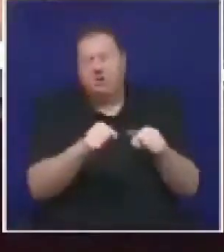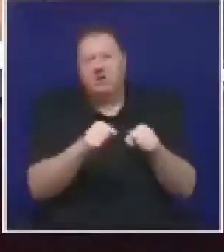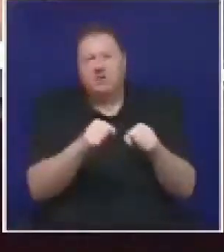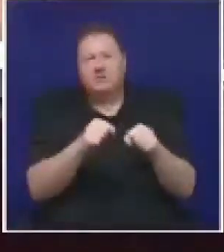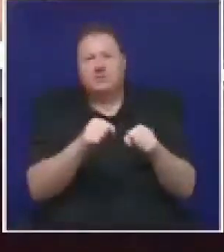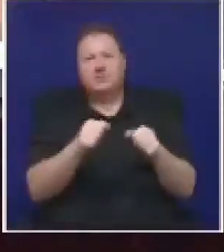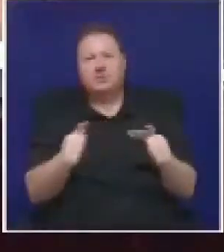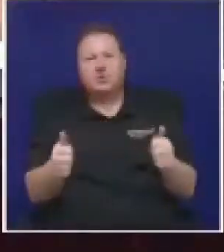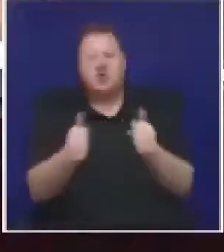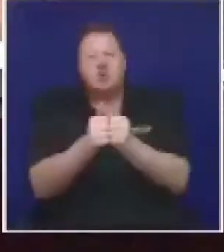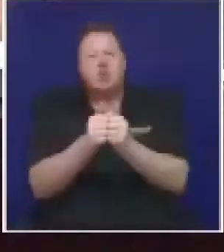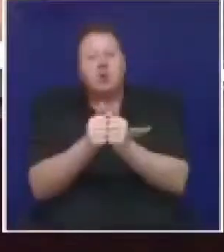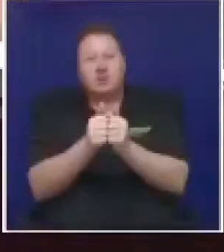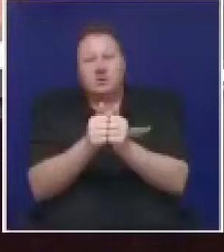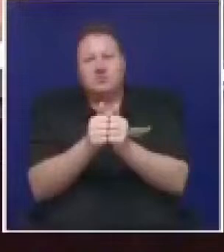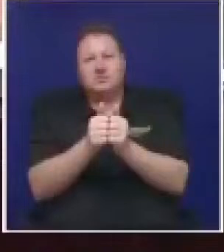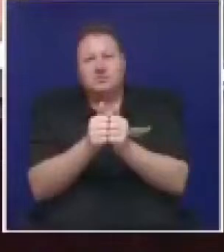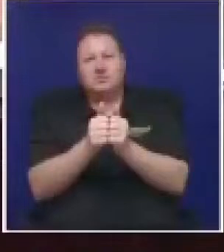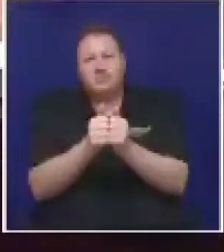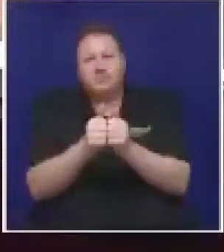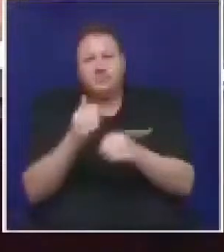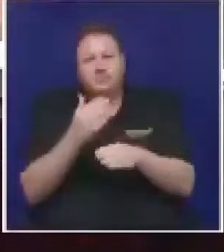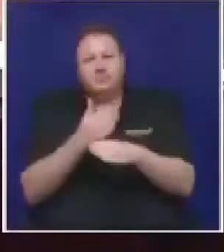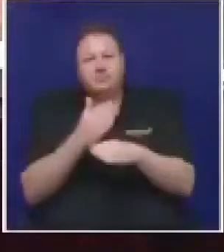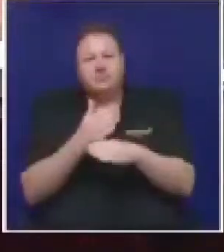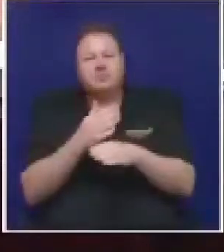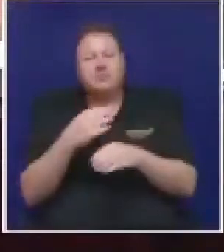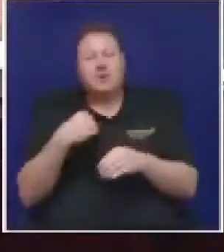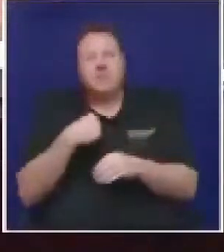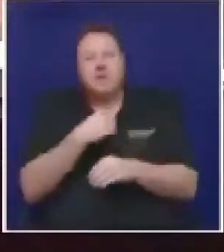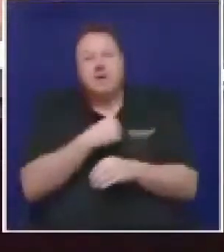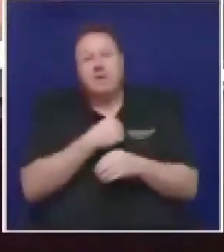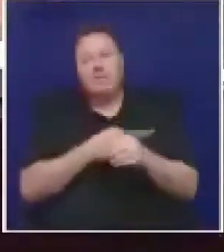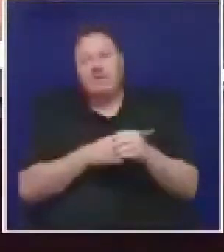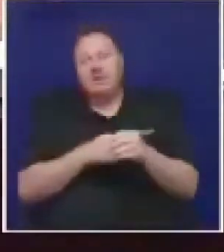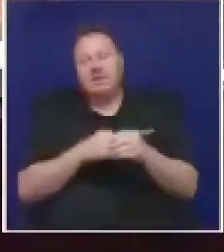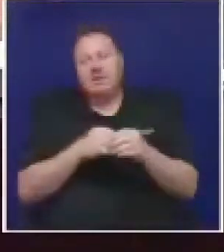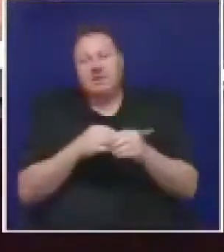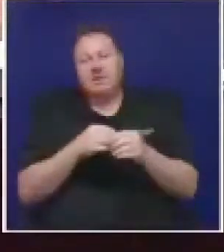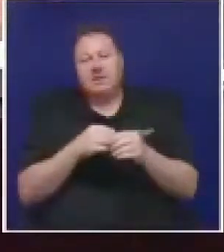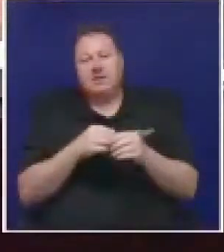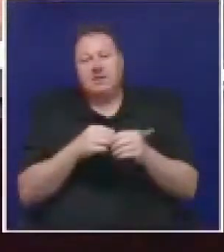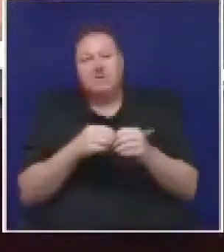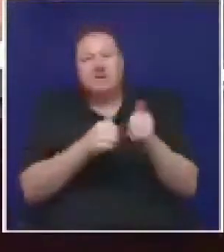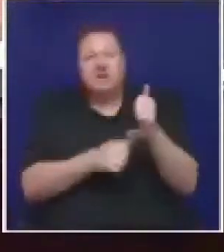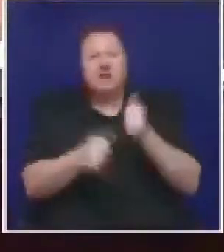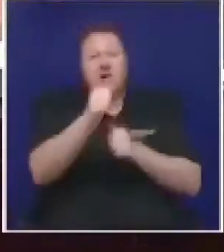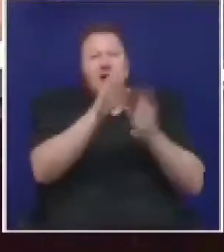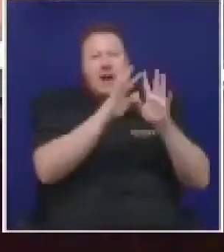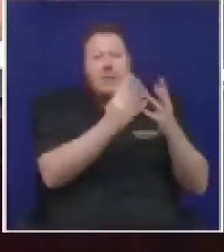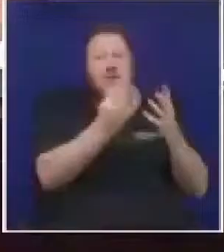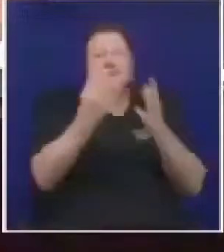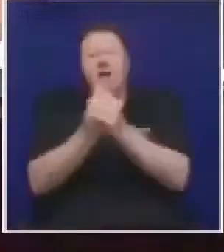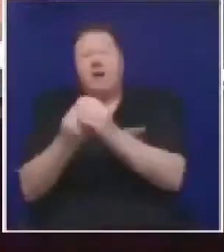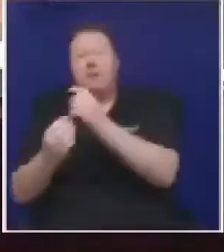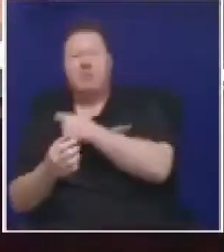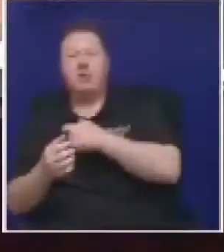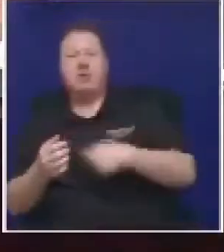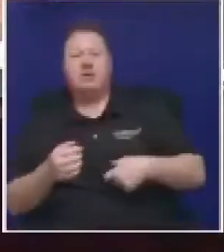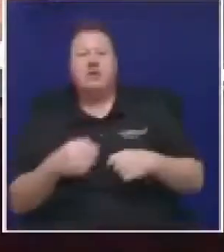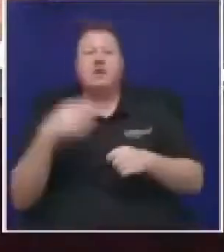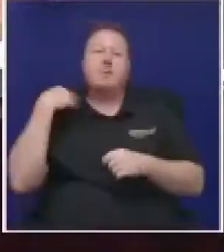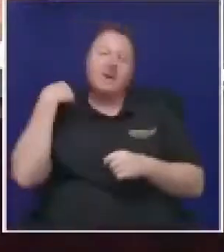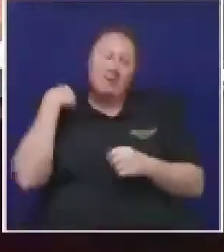exercised jointly by members of the cabinet and the president. All ministers and